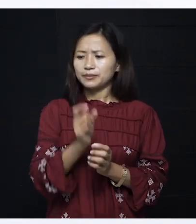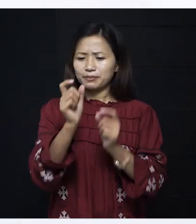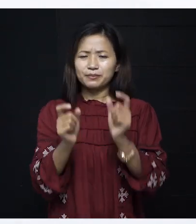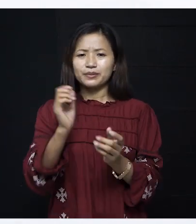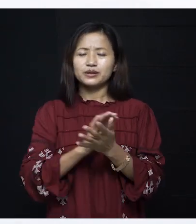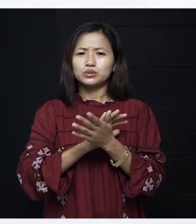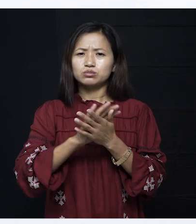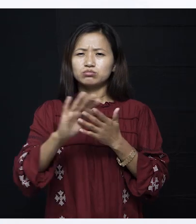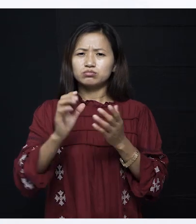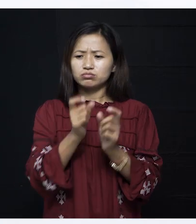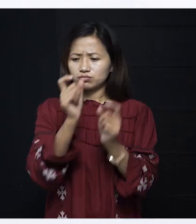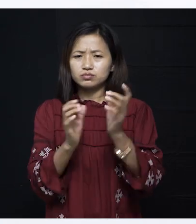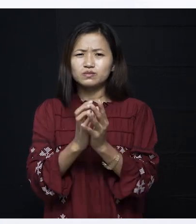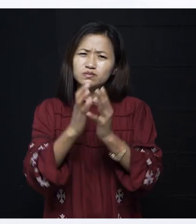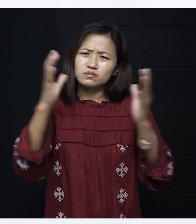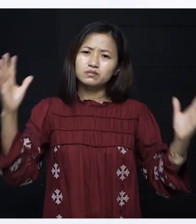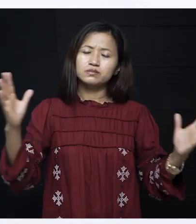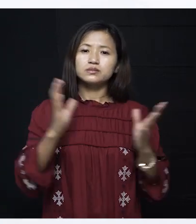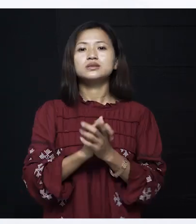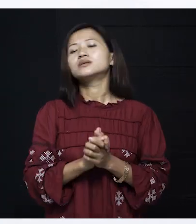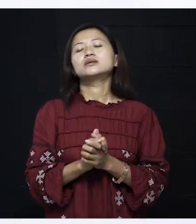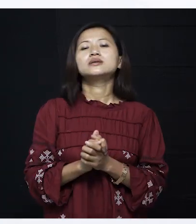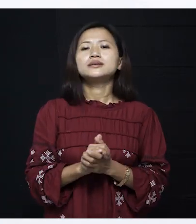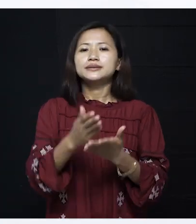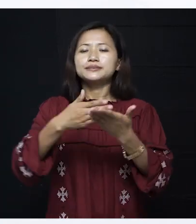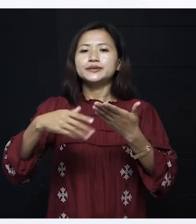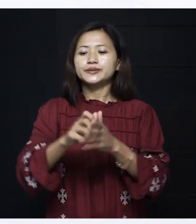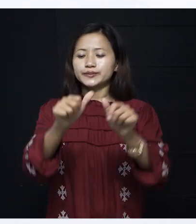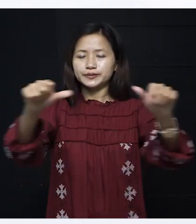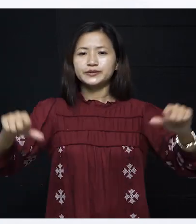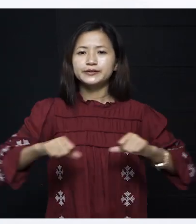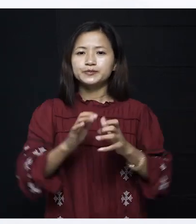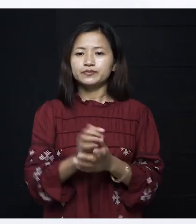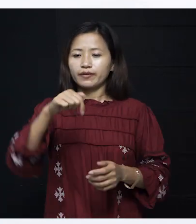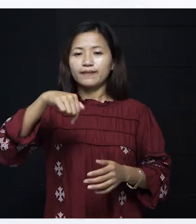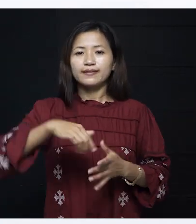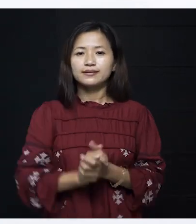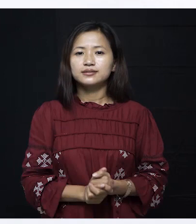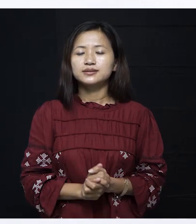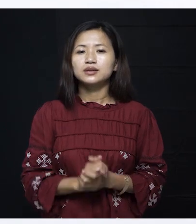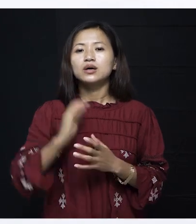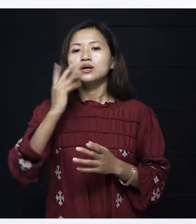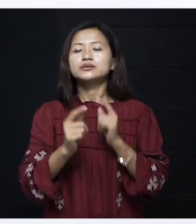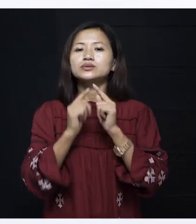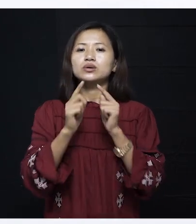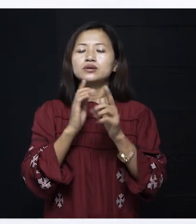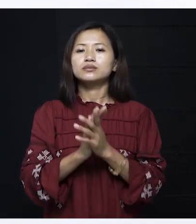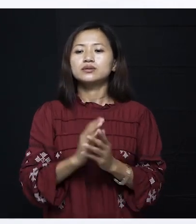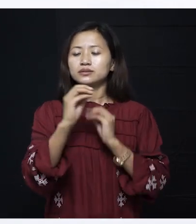Where there's so many people living there in that particular area, isn't it? Now here, when we talk